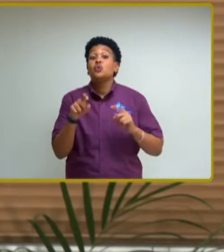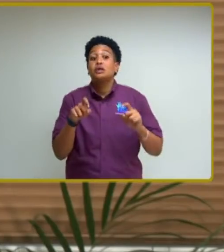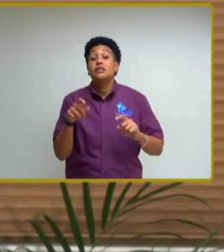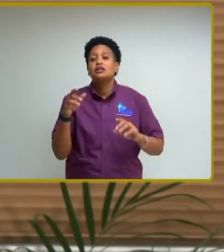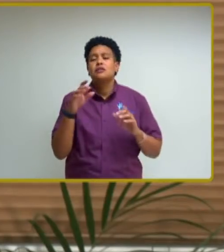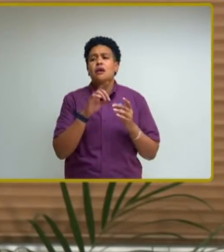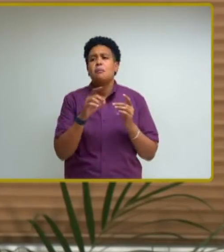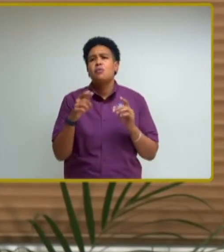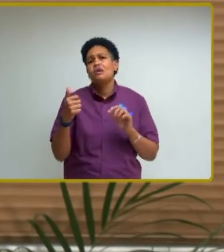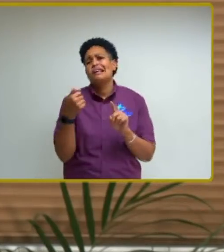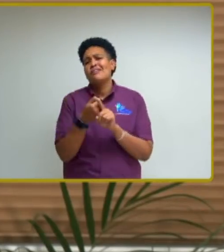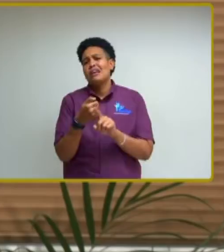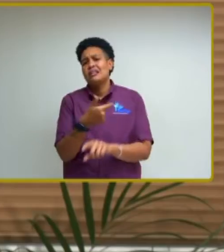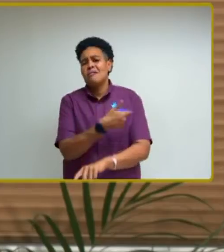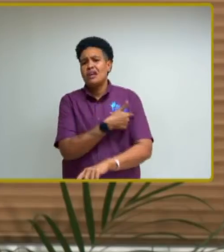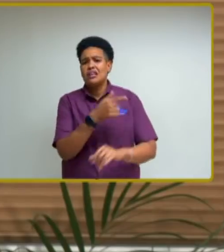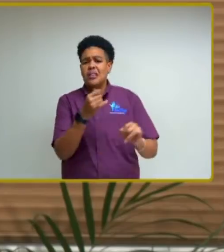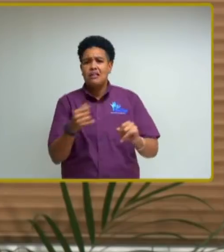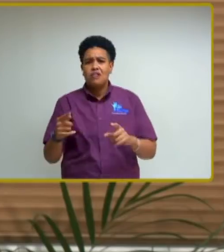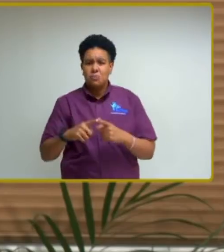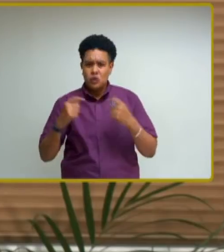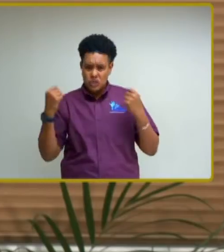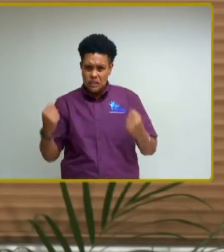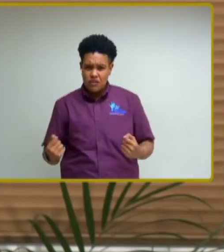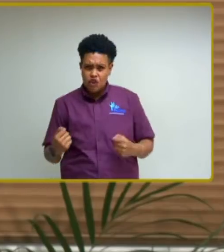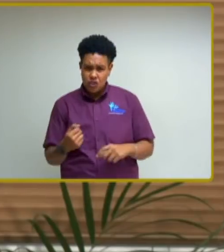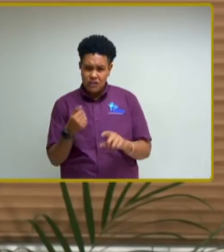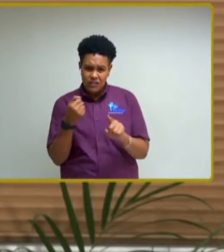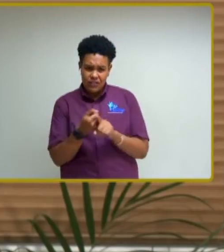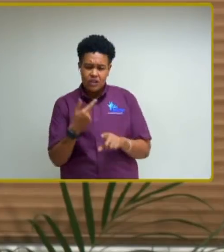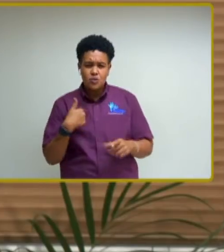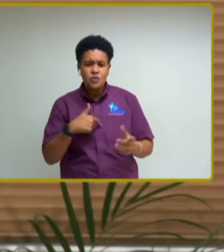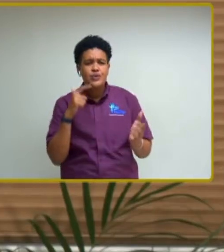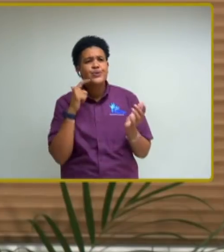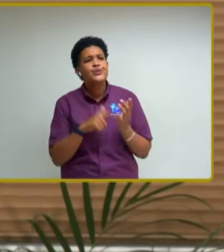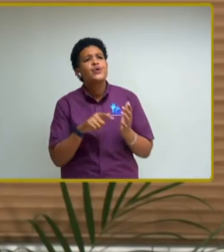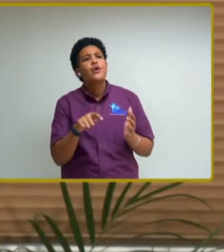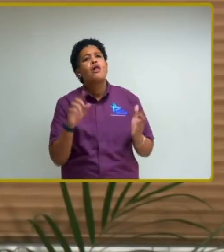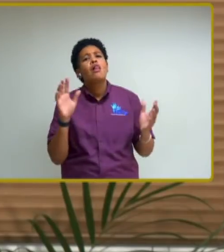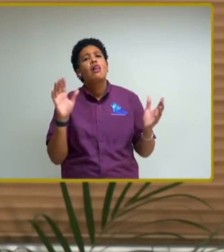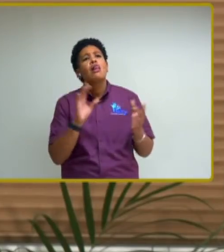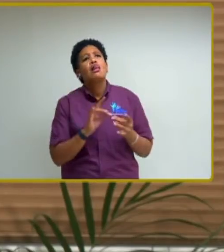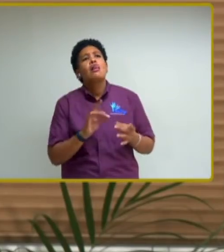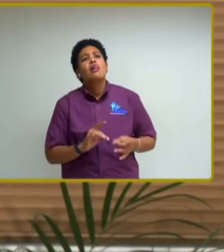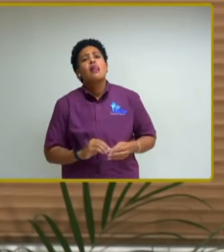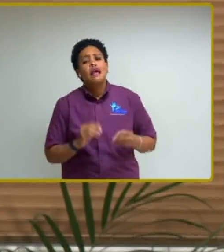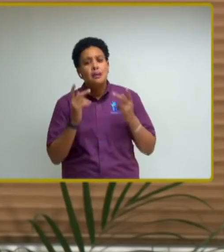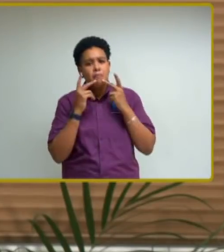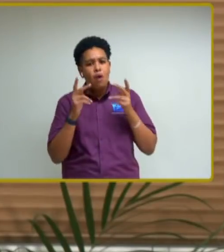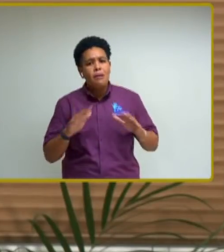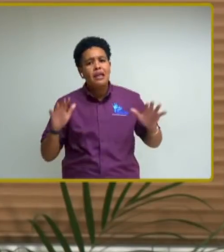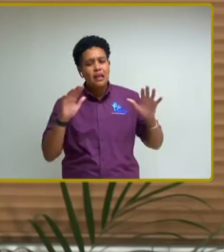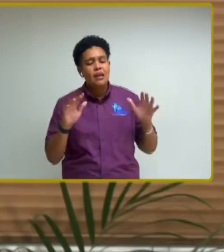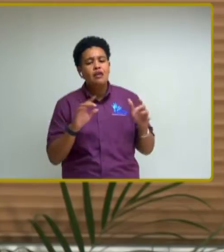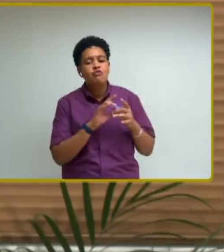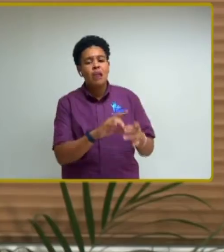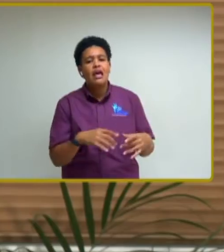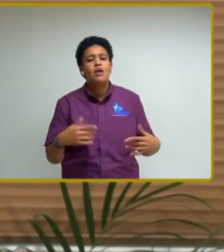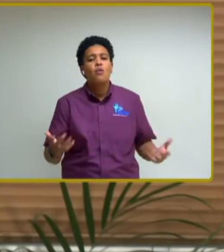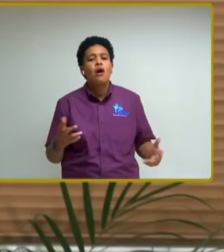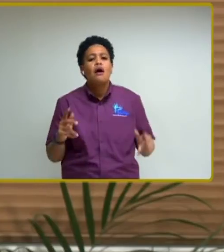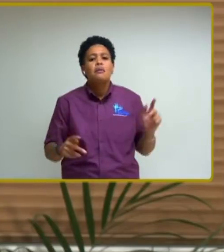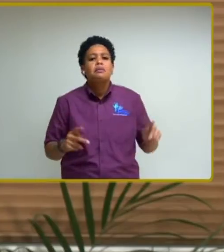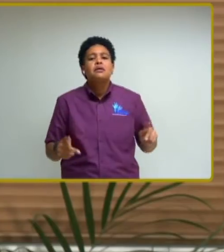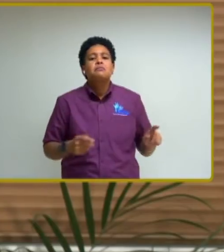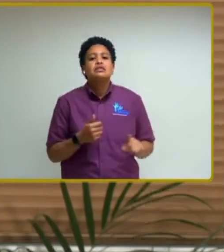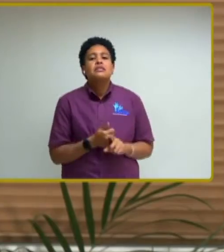the severity of the effects, we do take note that there have been talk in the public space that